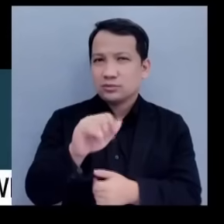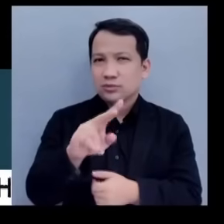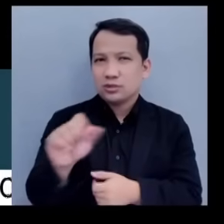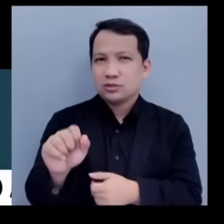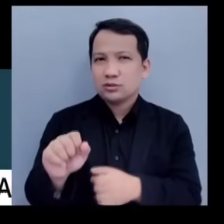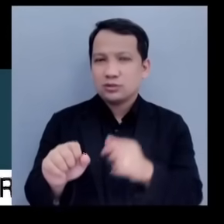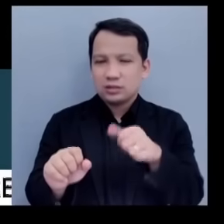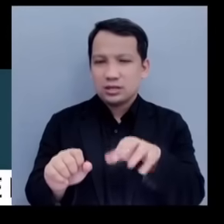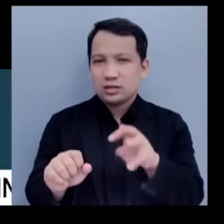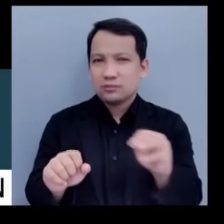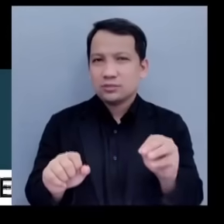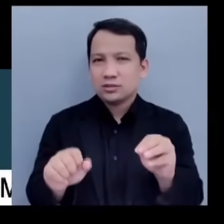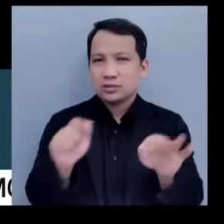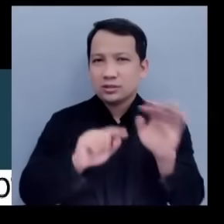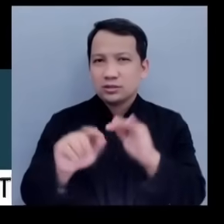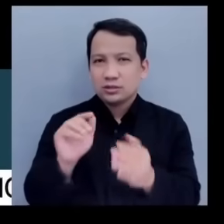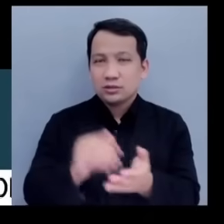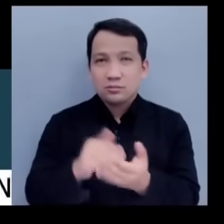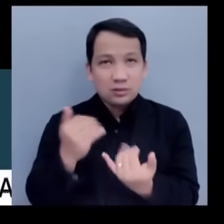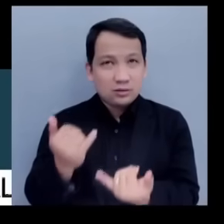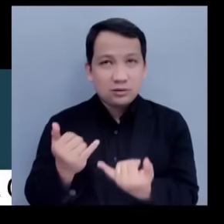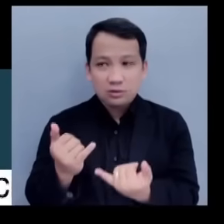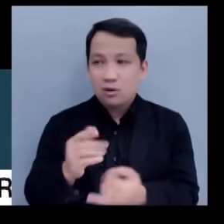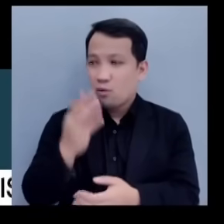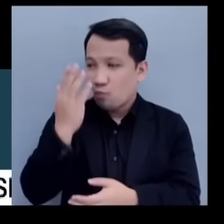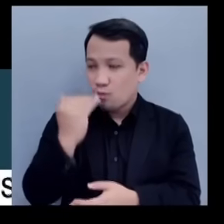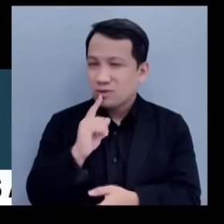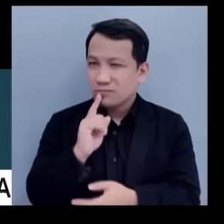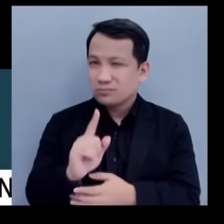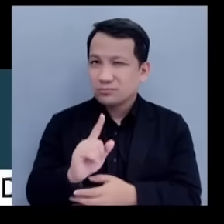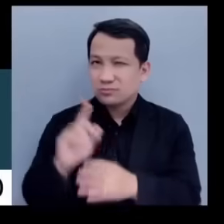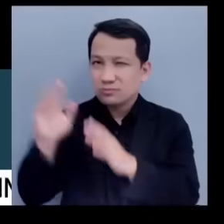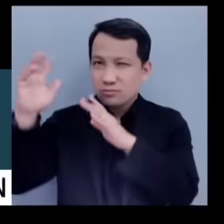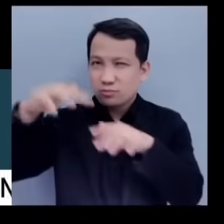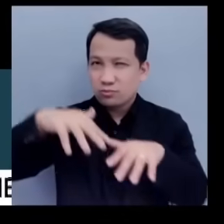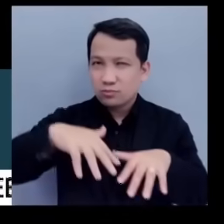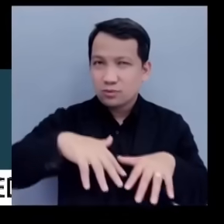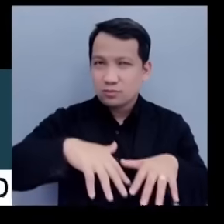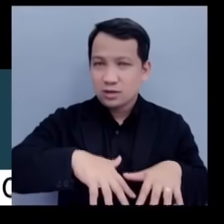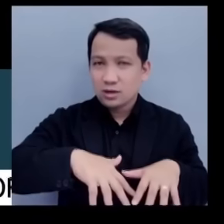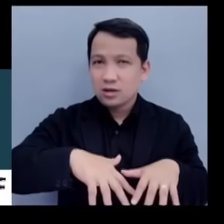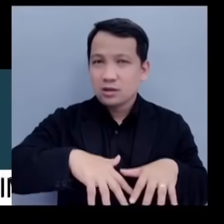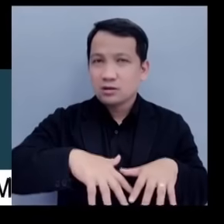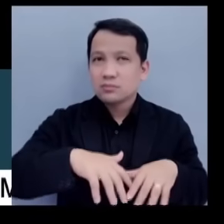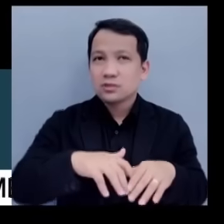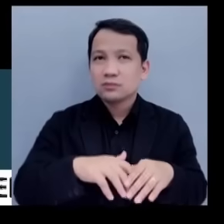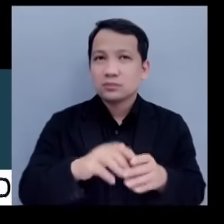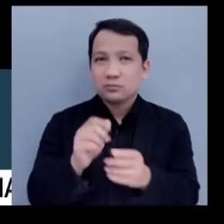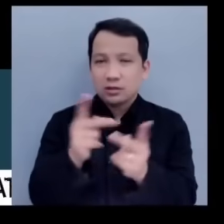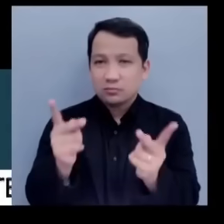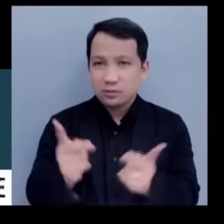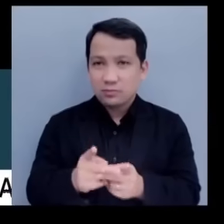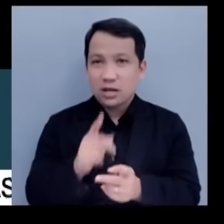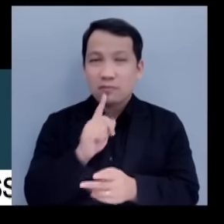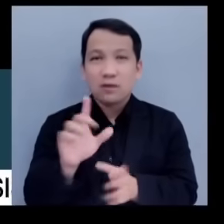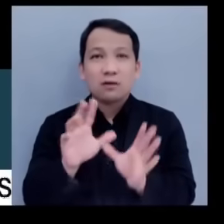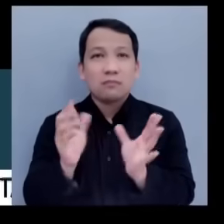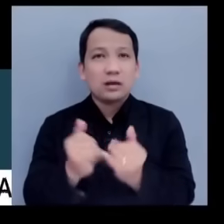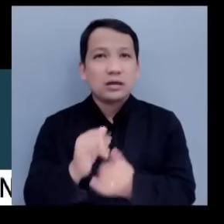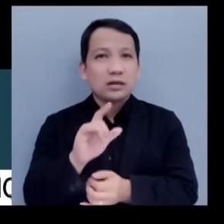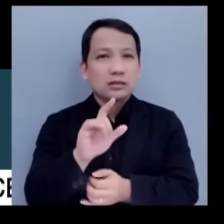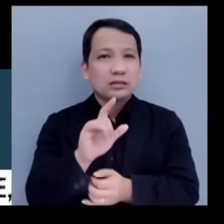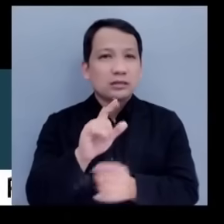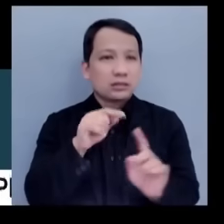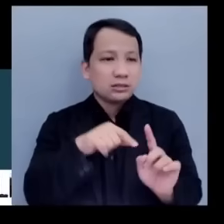are in evacuation even until today due to a landslide that occurred in this area. According to Barangay Buhisan Captain